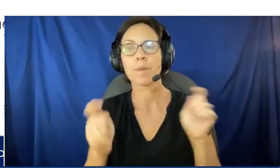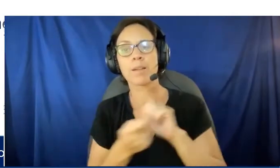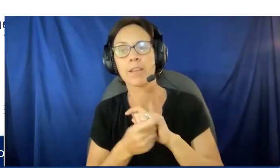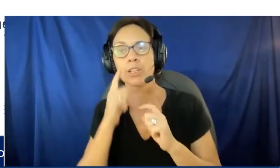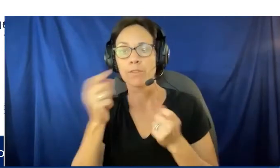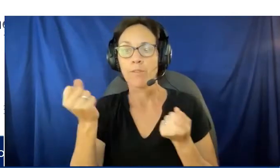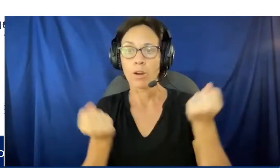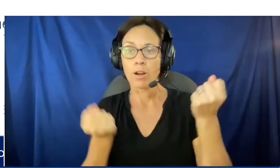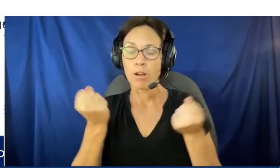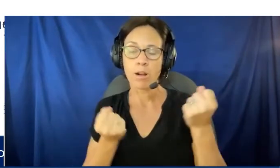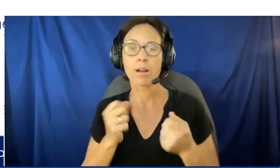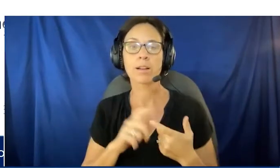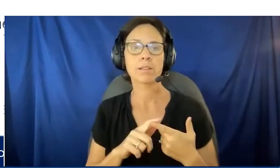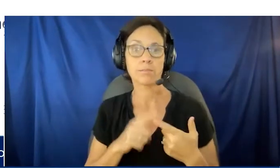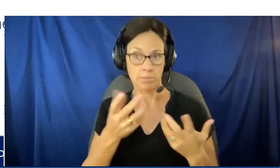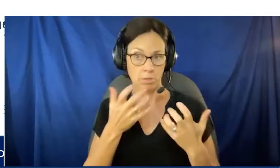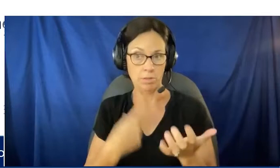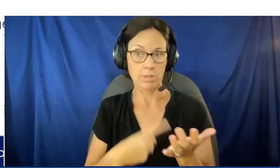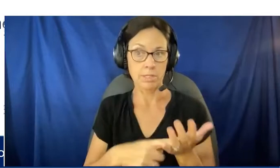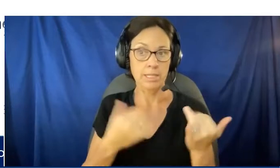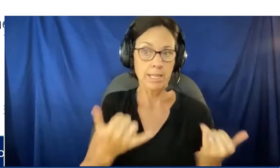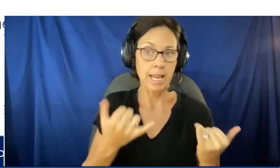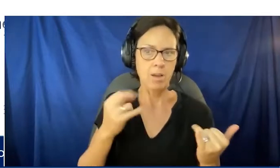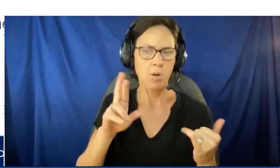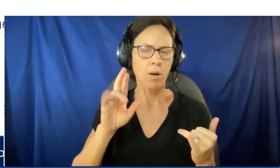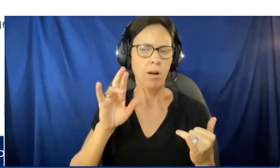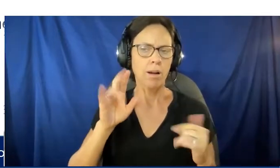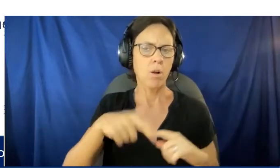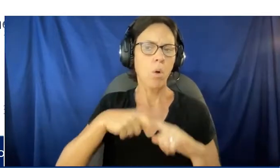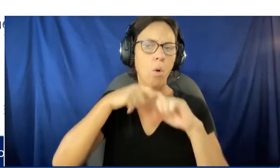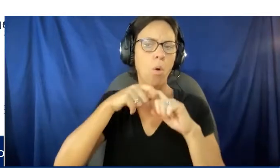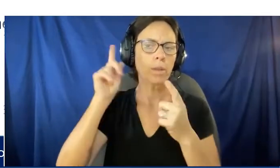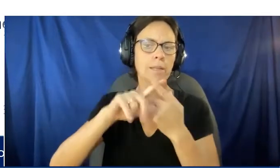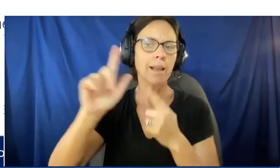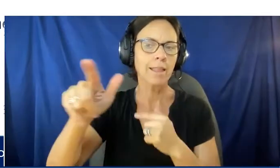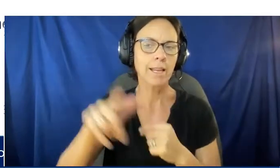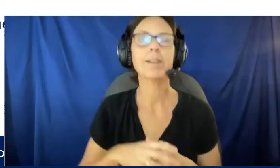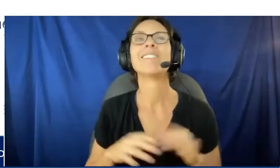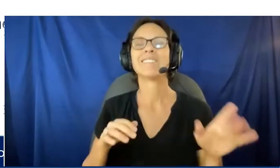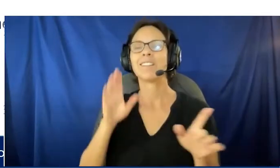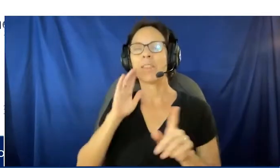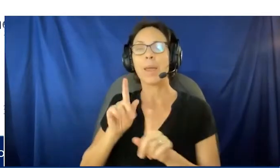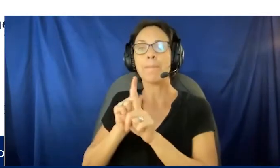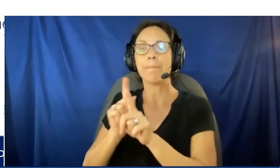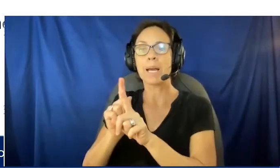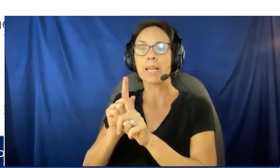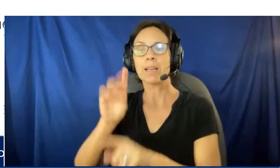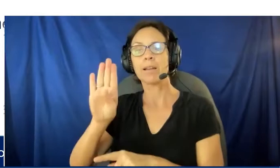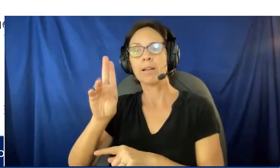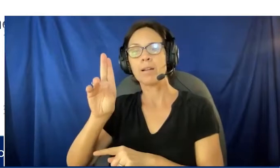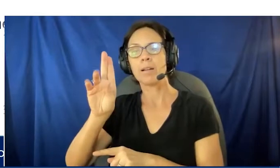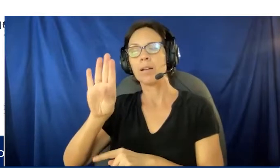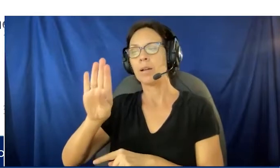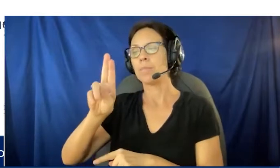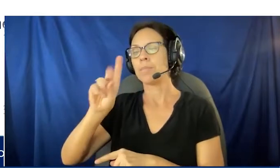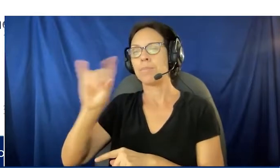vehicle. Do you want to talk about that now, or does that come up later? Yeah, let me just talk about the buddy for work. And if